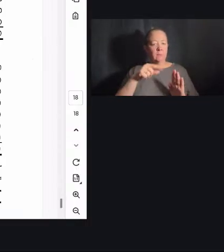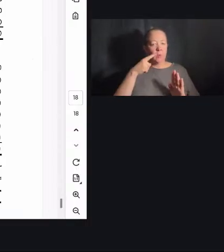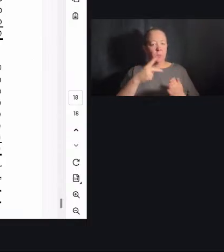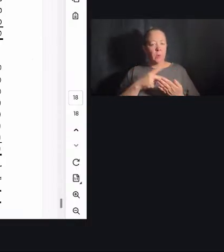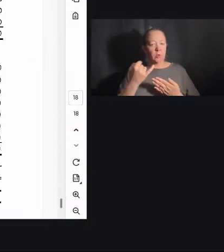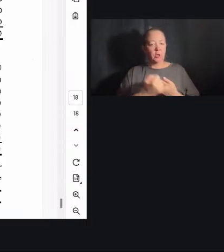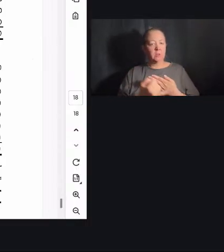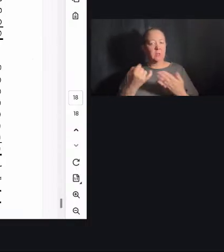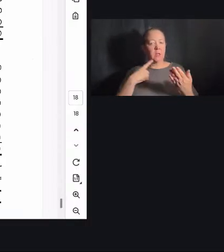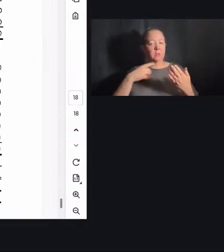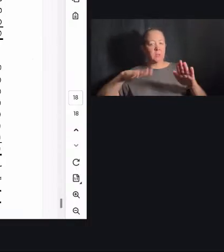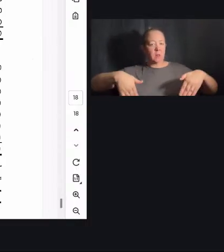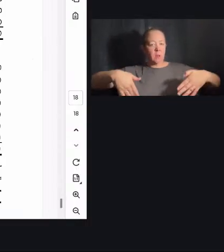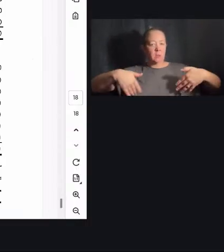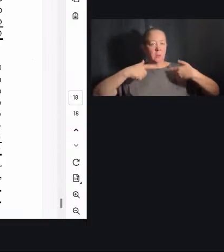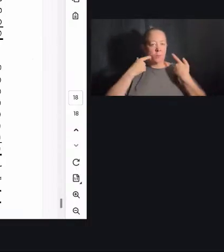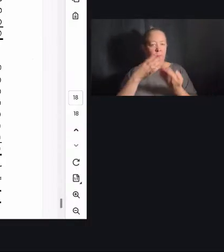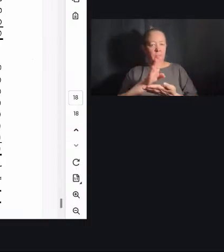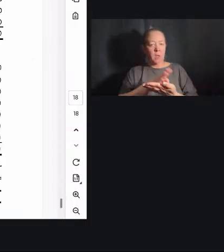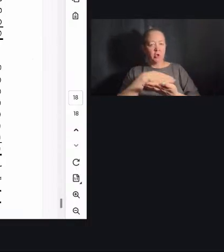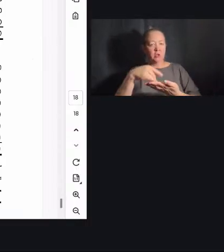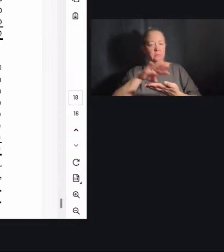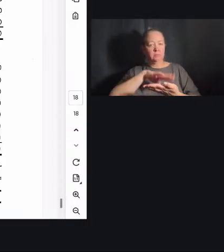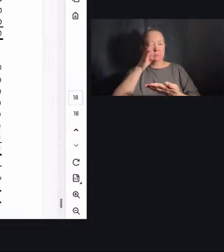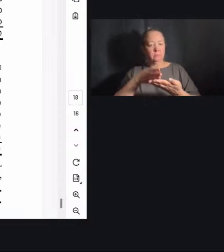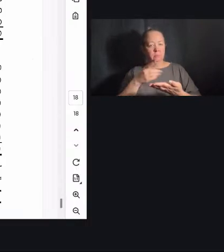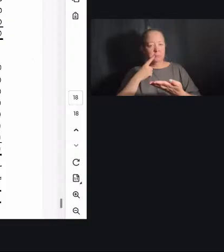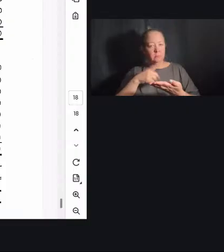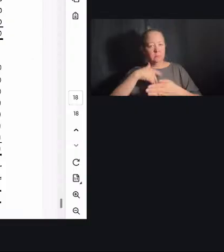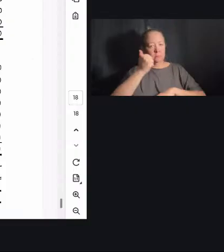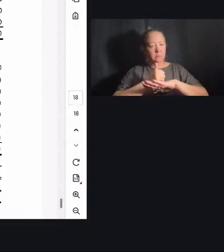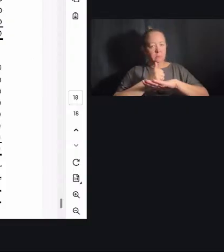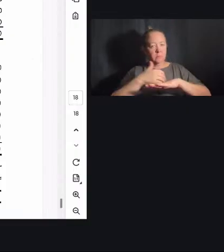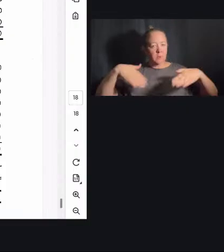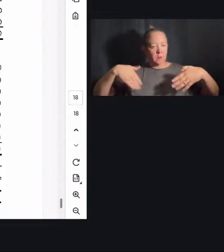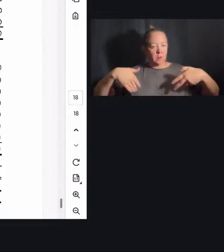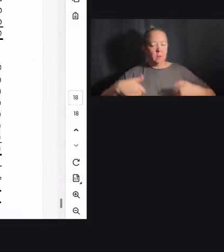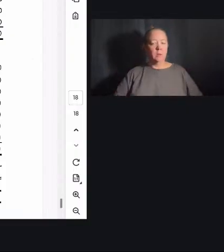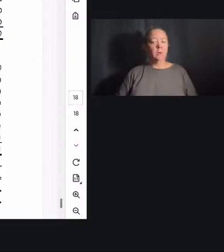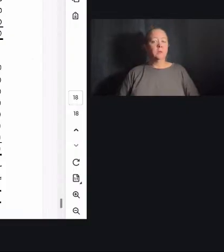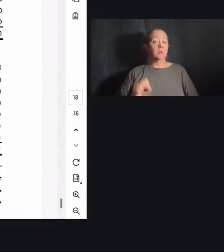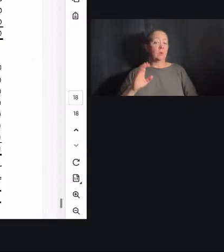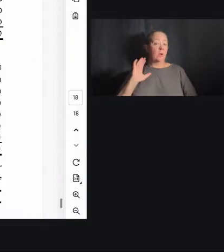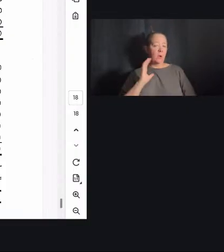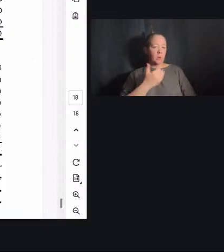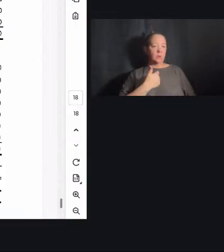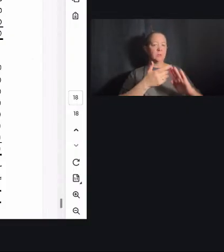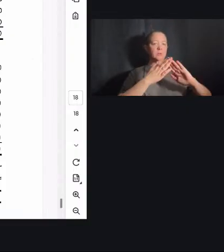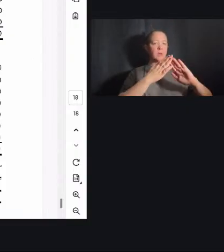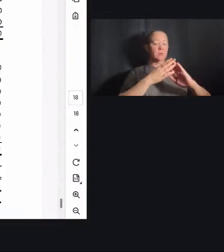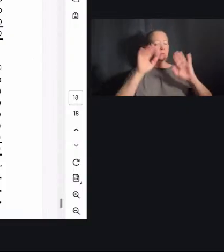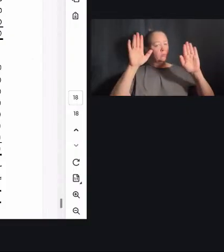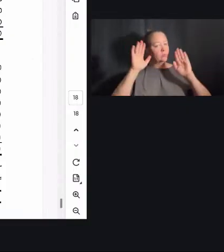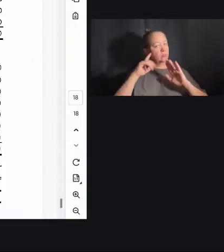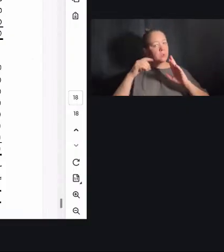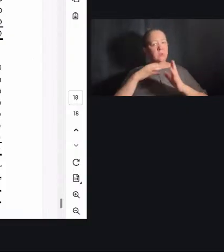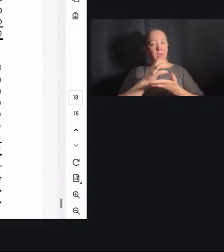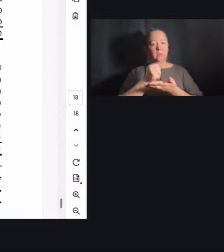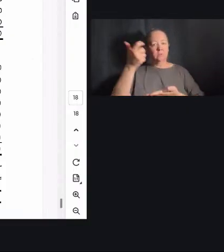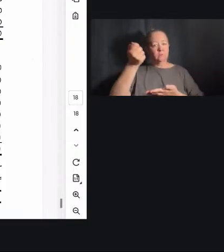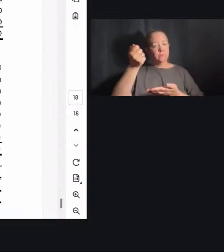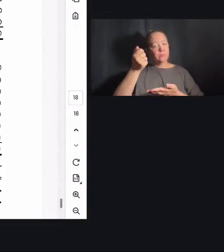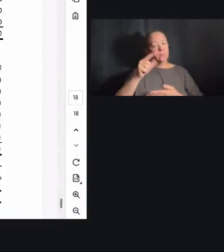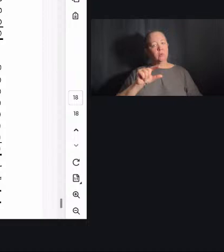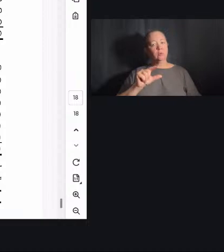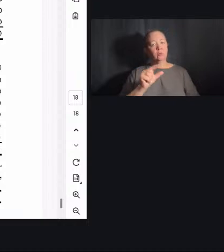already been budgeted for. So our town is great at getting grants. It's amazing. The projects have been